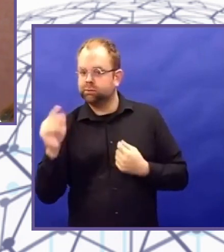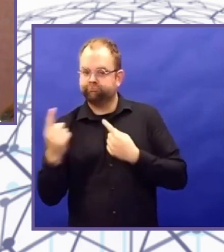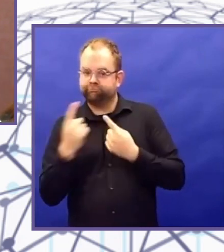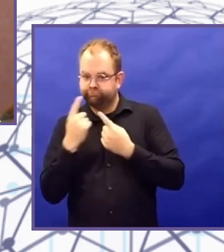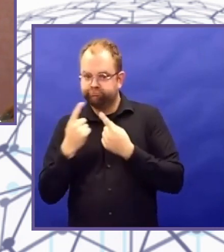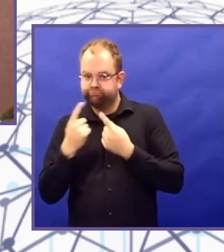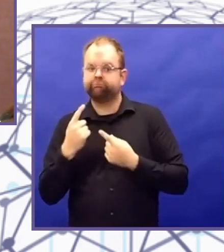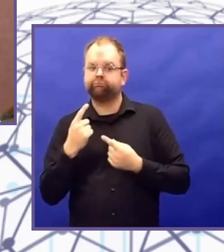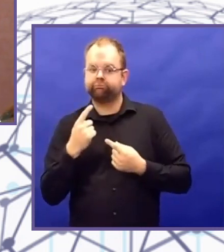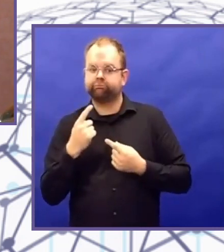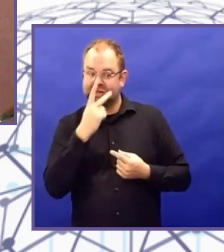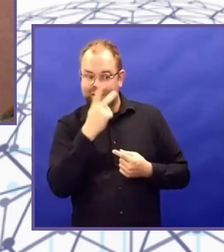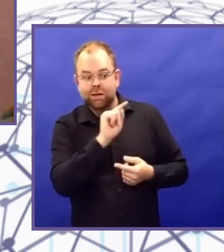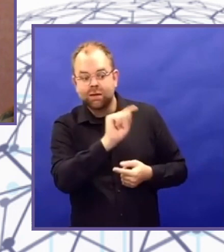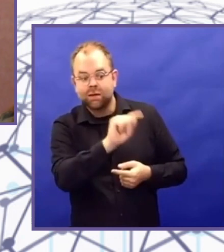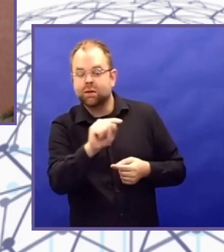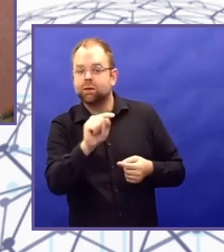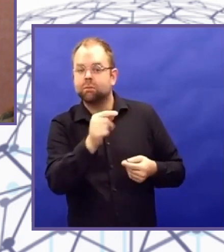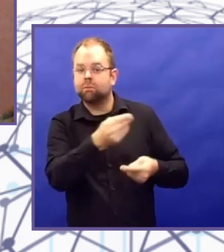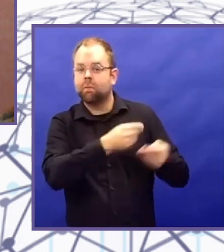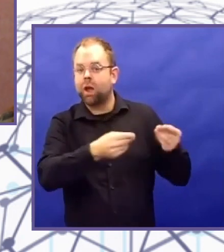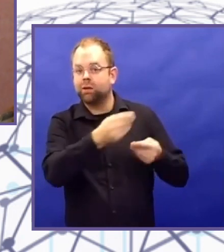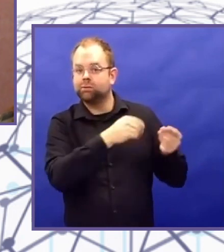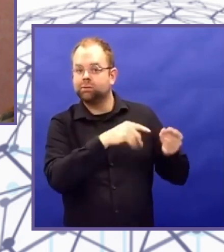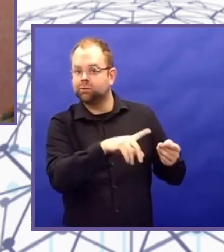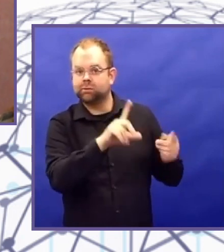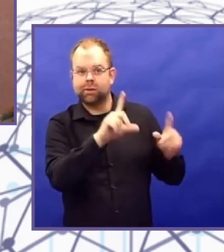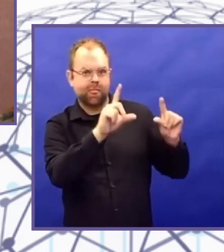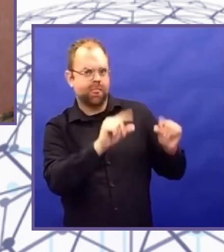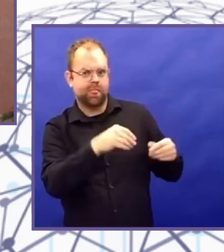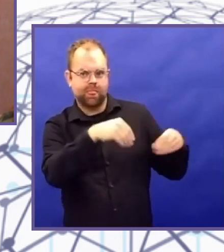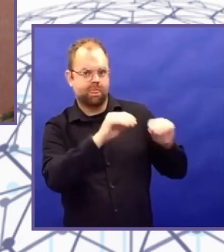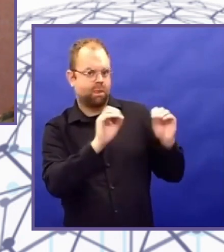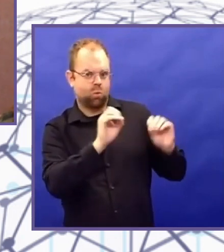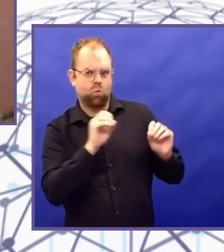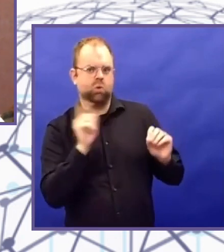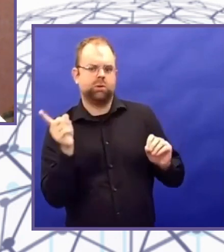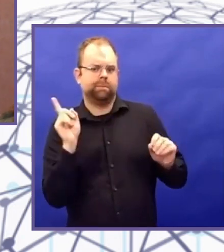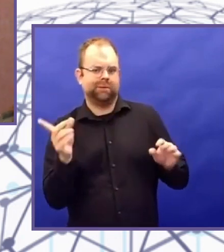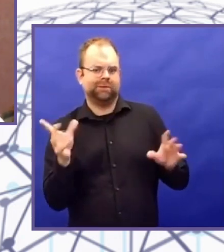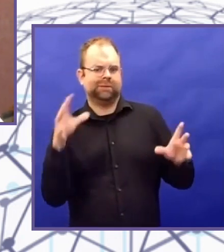at scale in order to meet the unmet need.